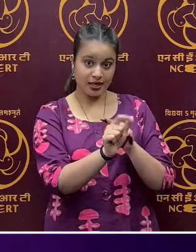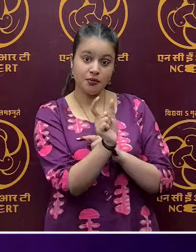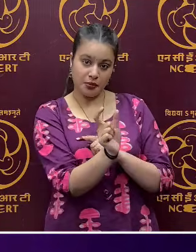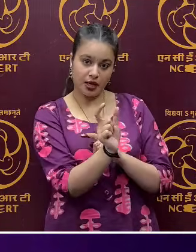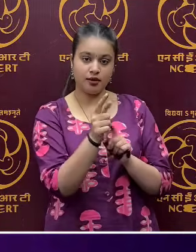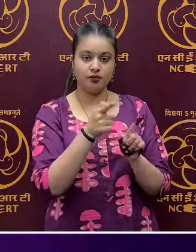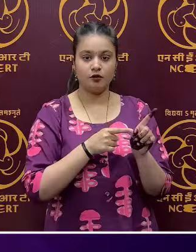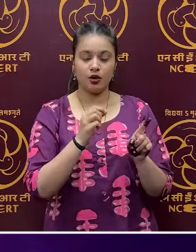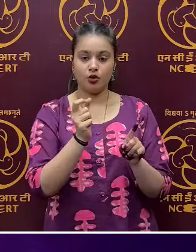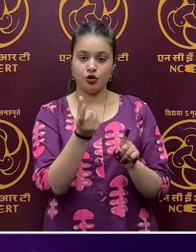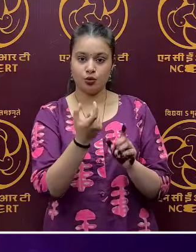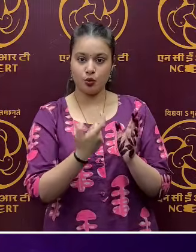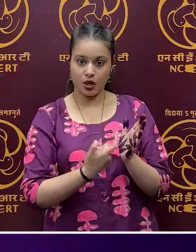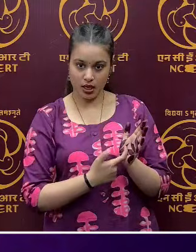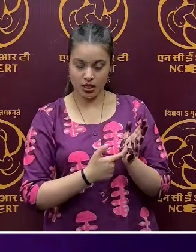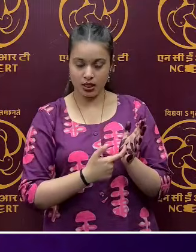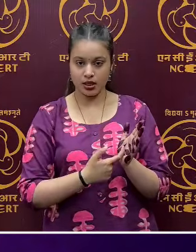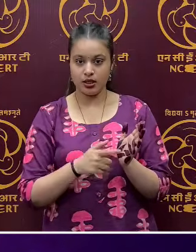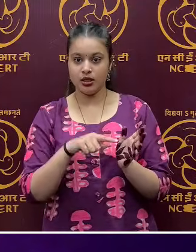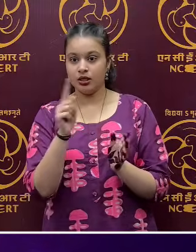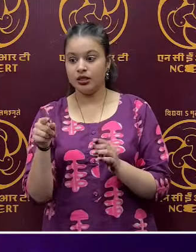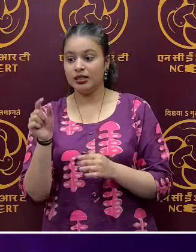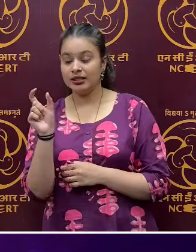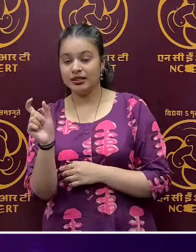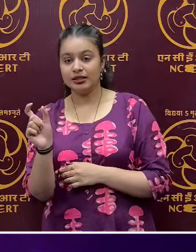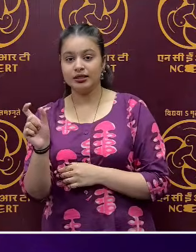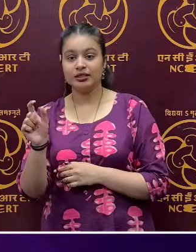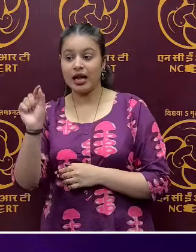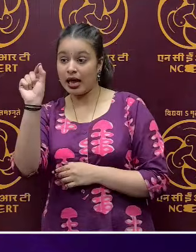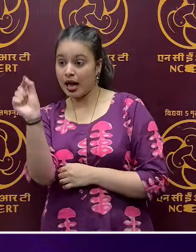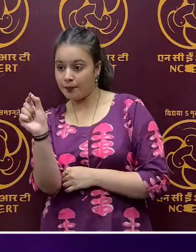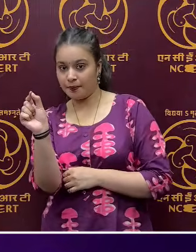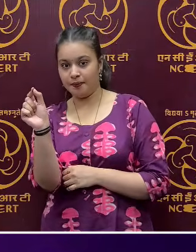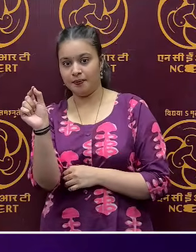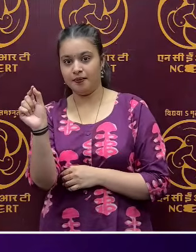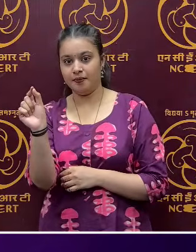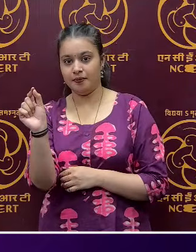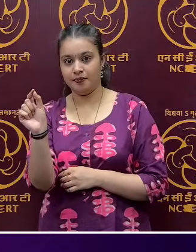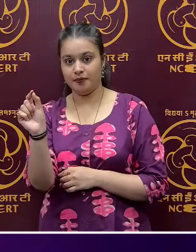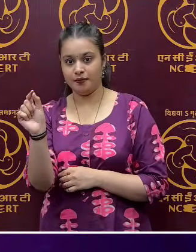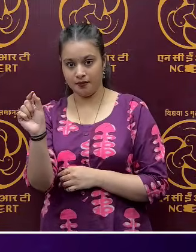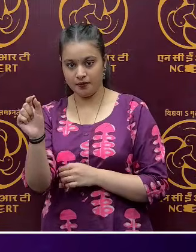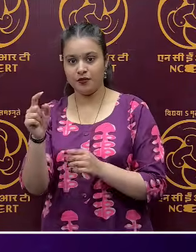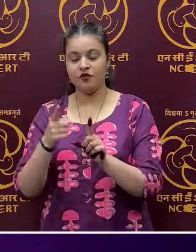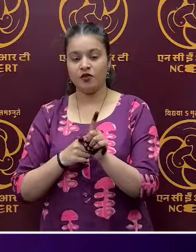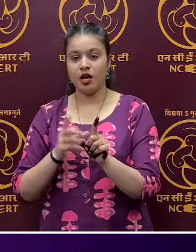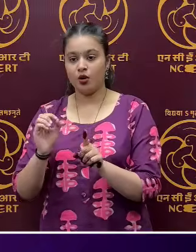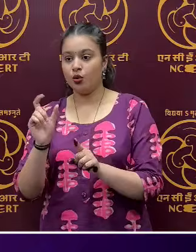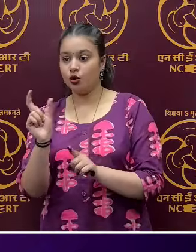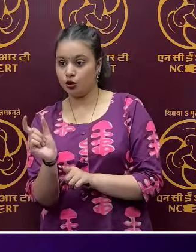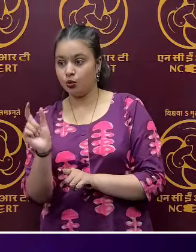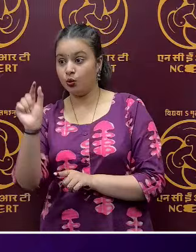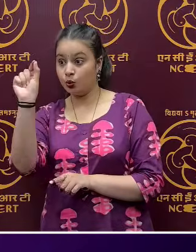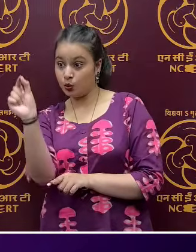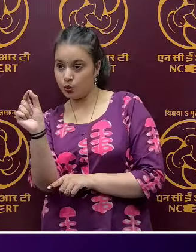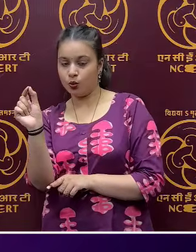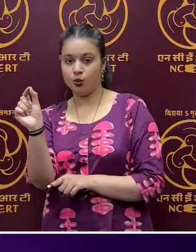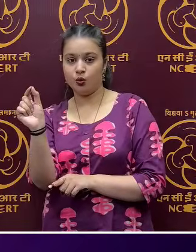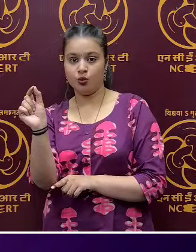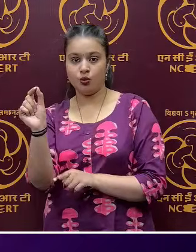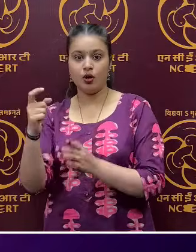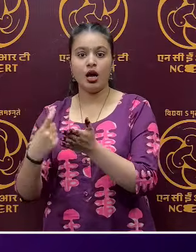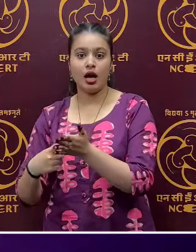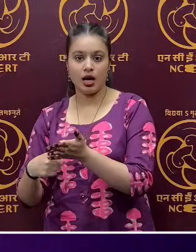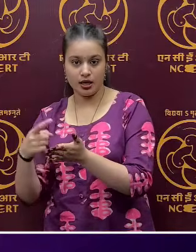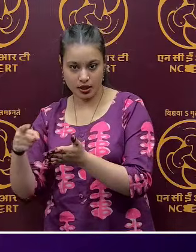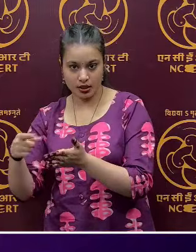your, the second one with the apostrophe, is a contraction of you are. It